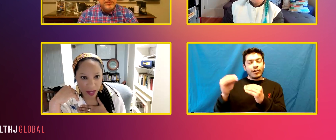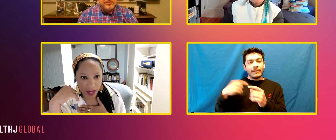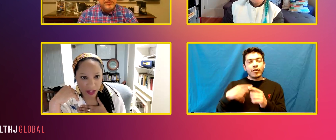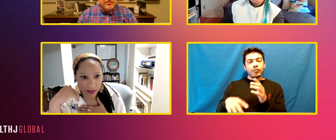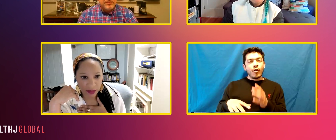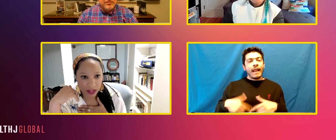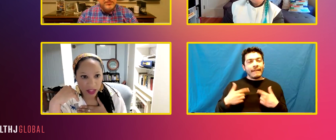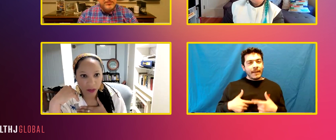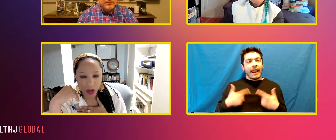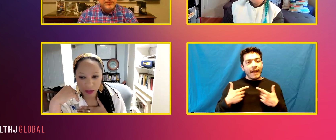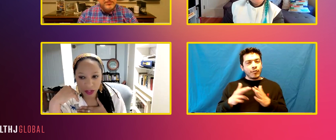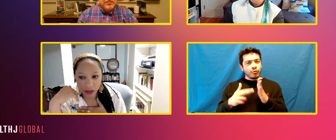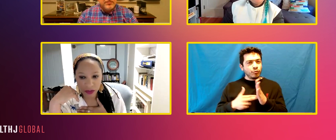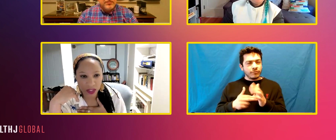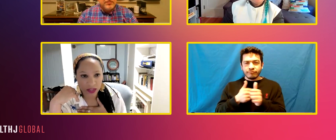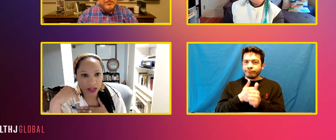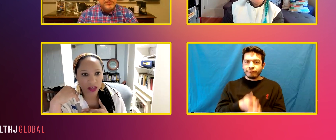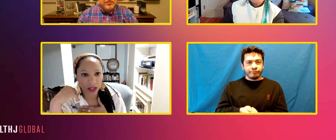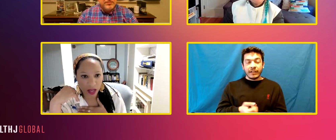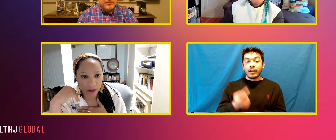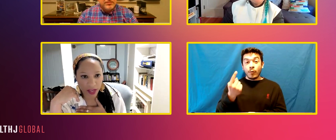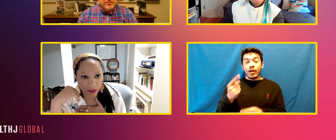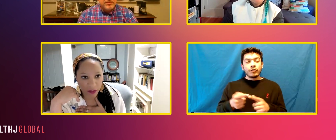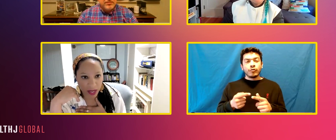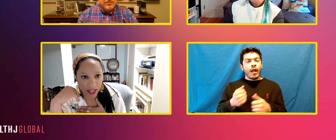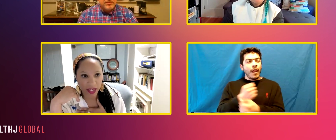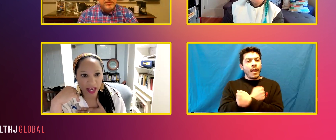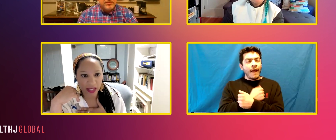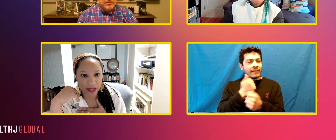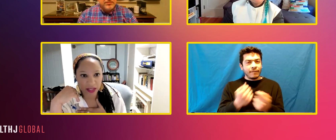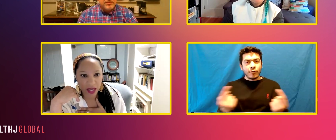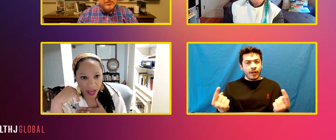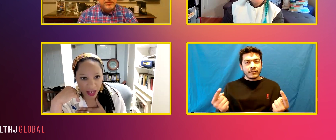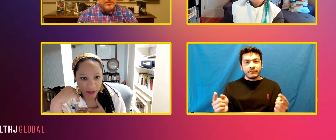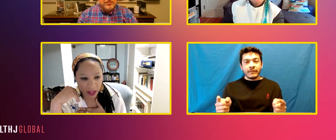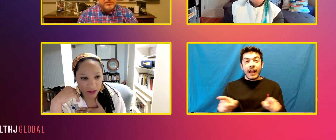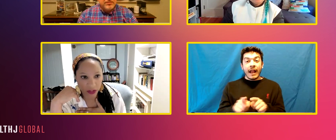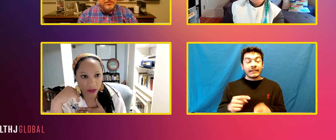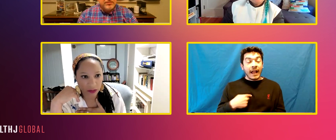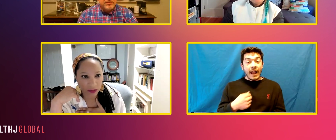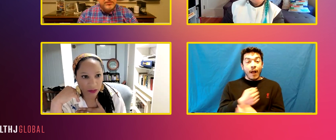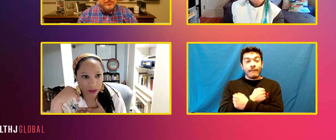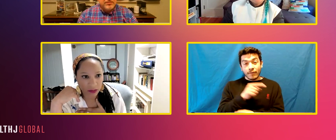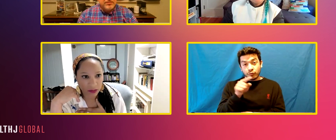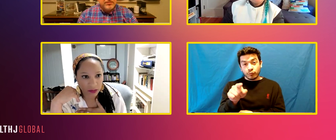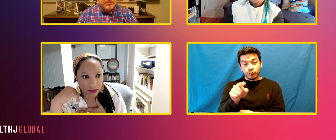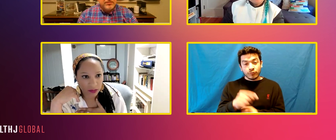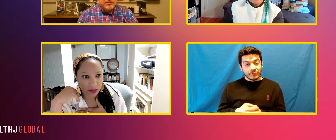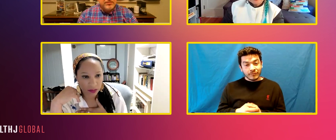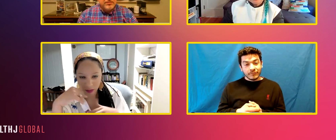live your life by. And one of those was to love everybody as I have loved you.